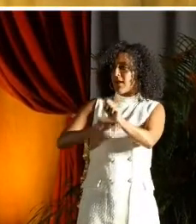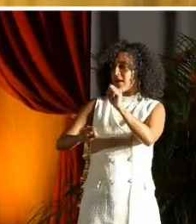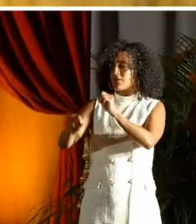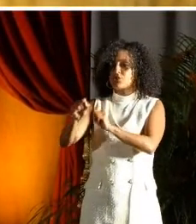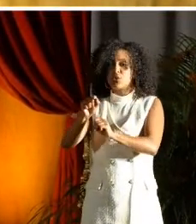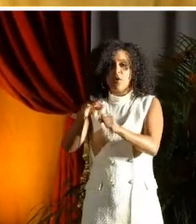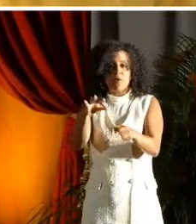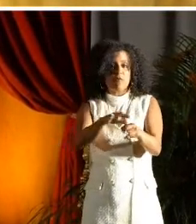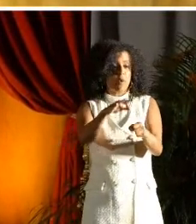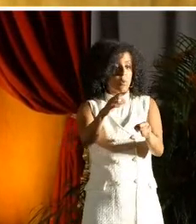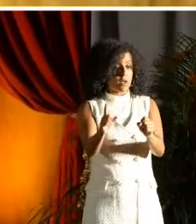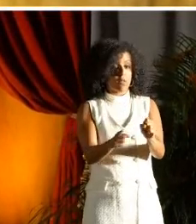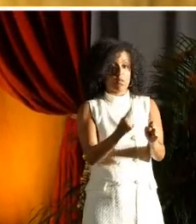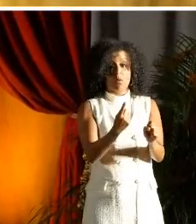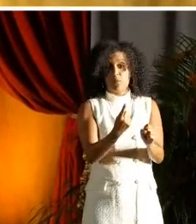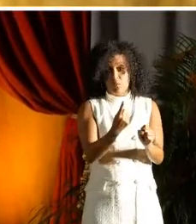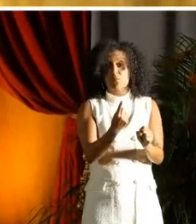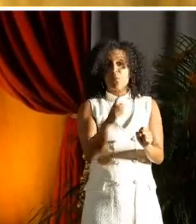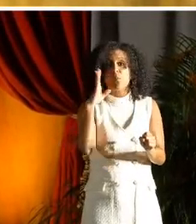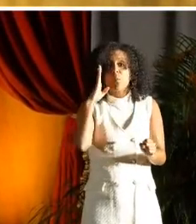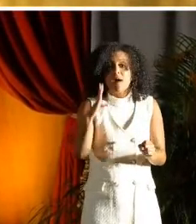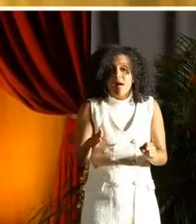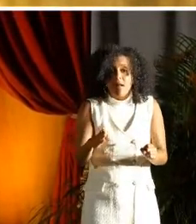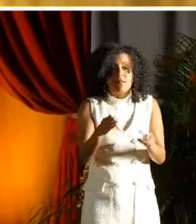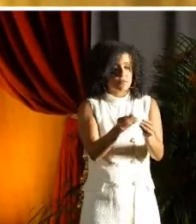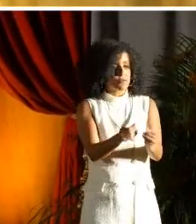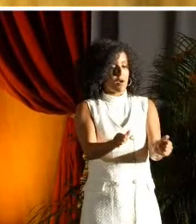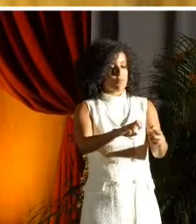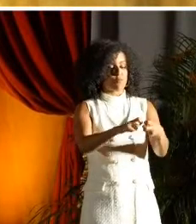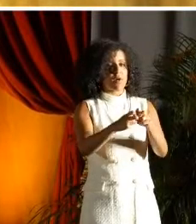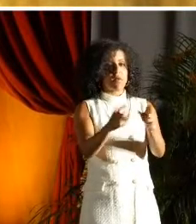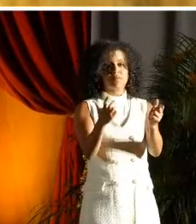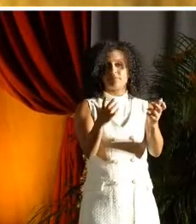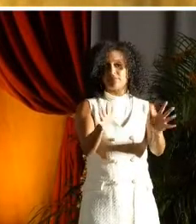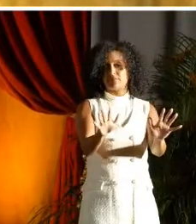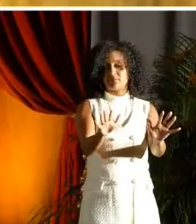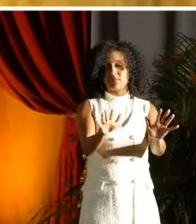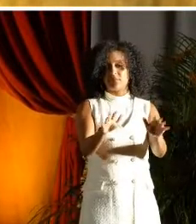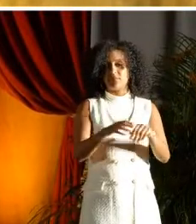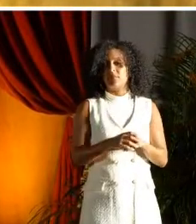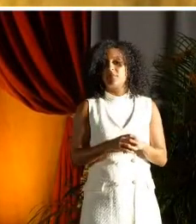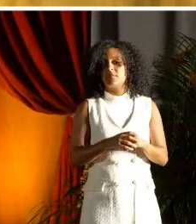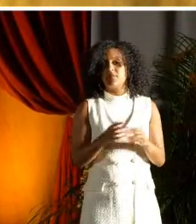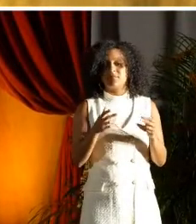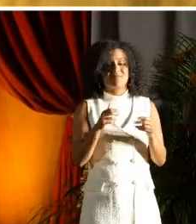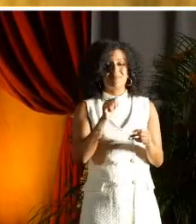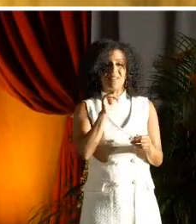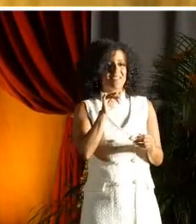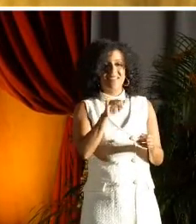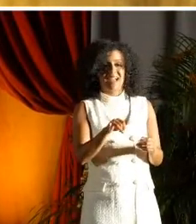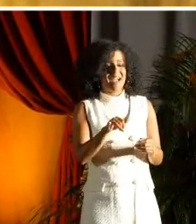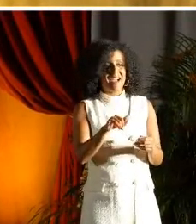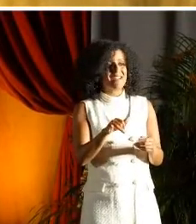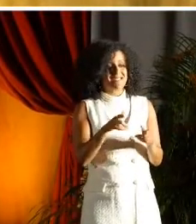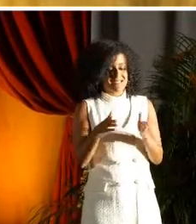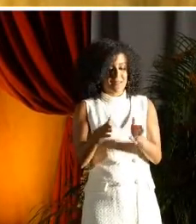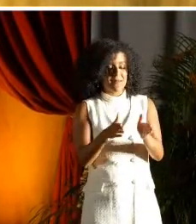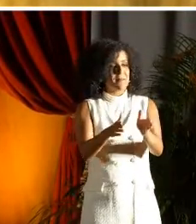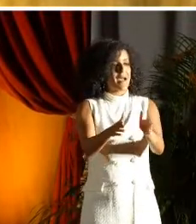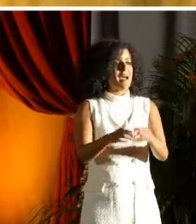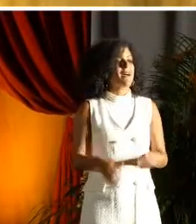or voting alone is going to solve our problems, or don't vote, and that is, you know, the